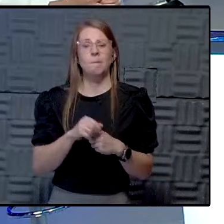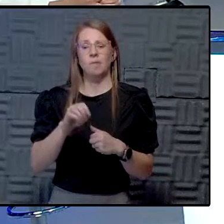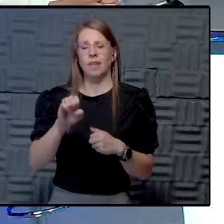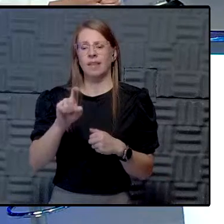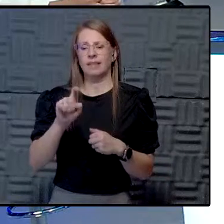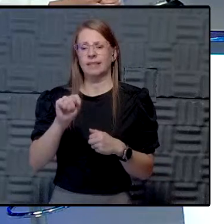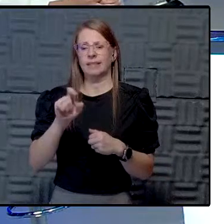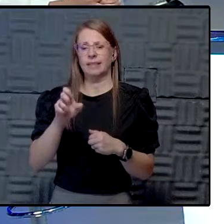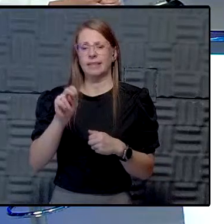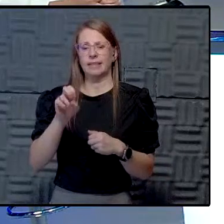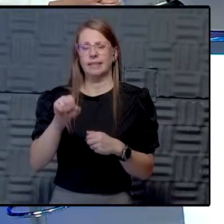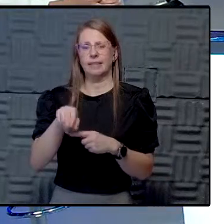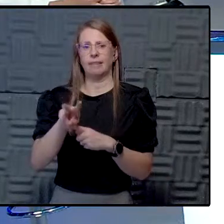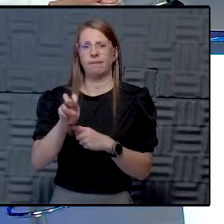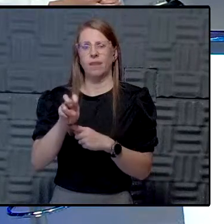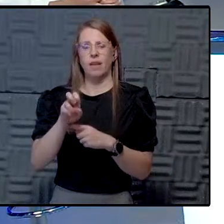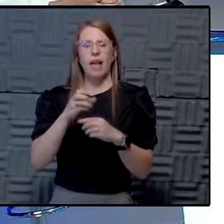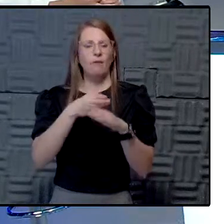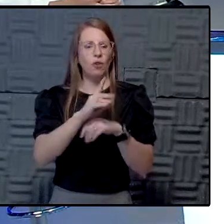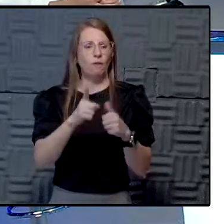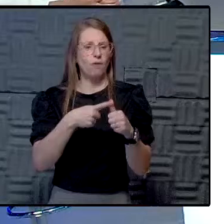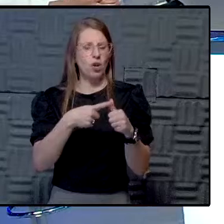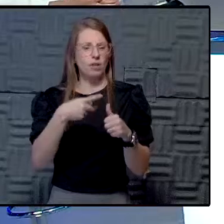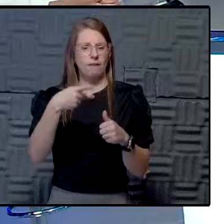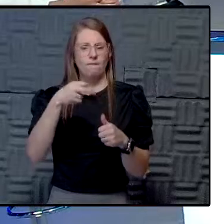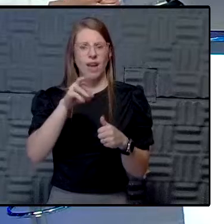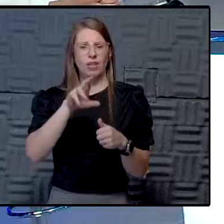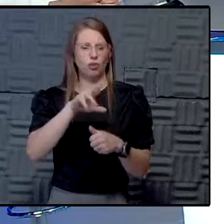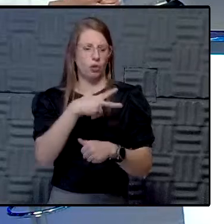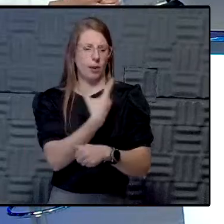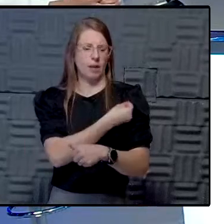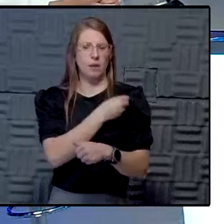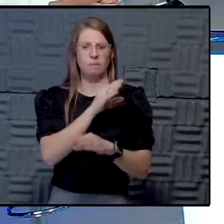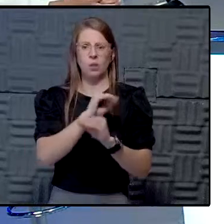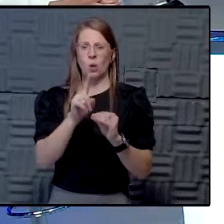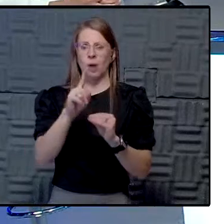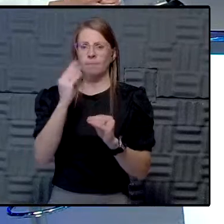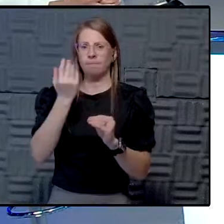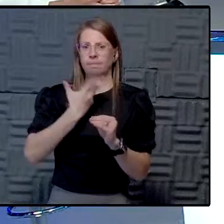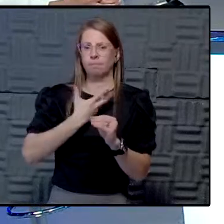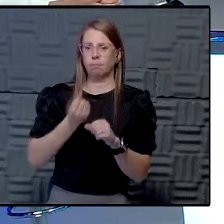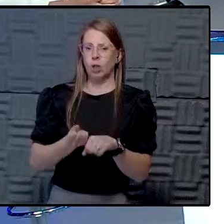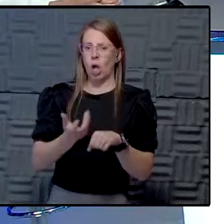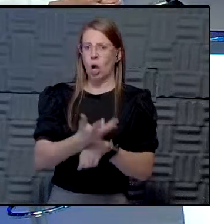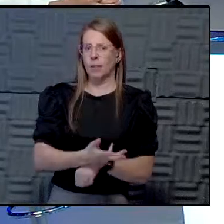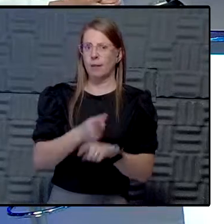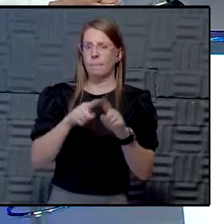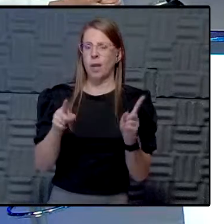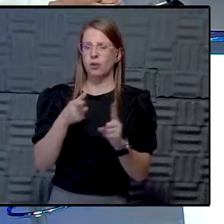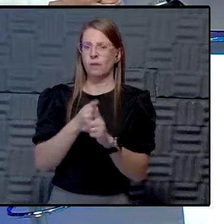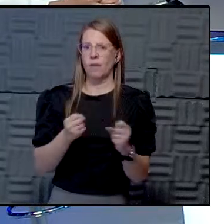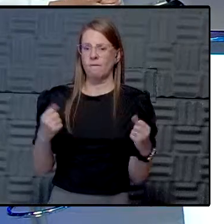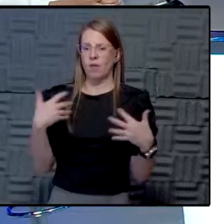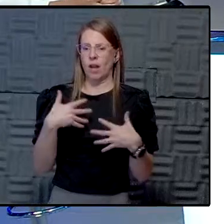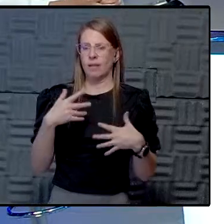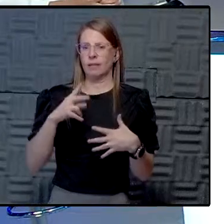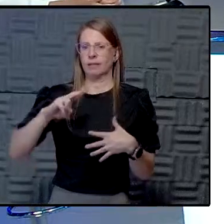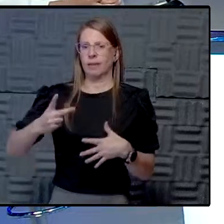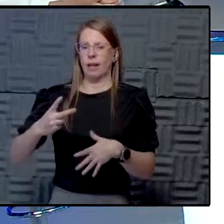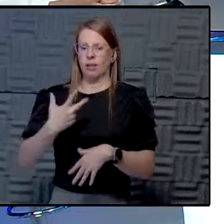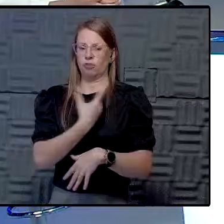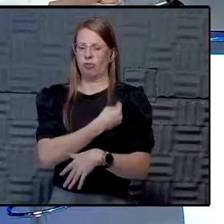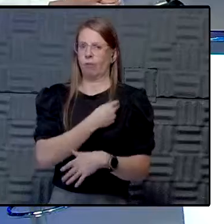after she got her first dose of Pfizer. So now nobody told her that that's what caused it, but she's afraid to get the second